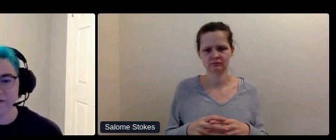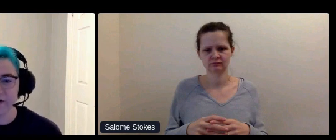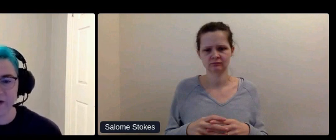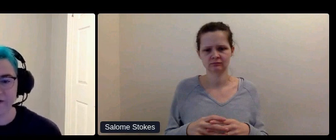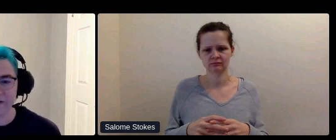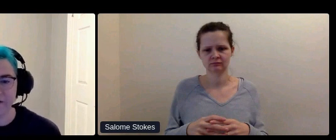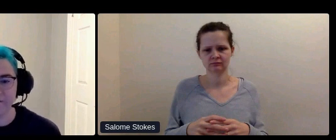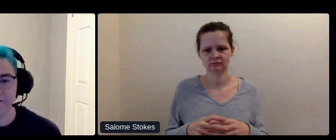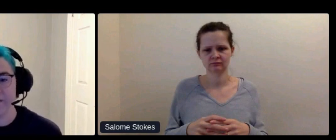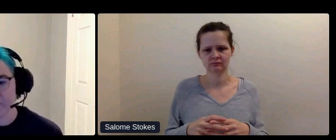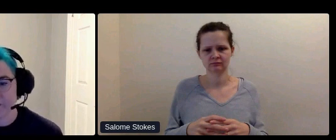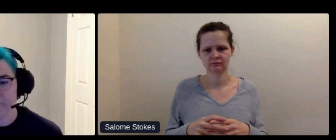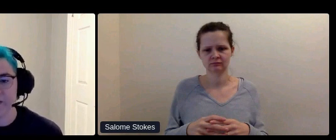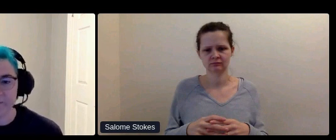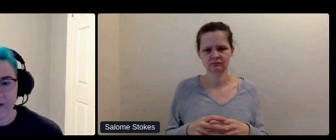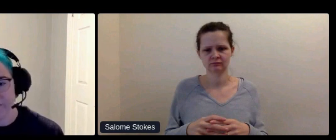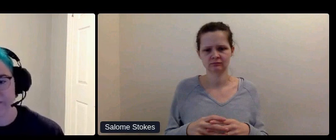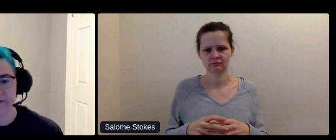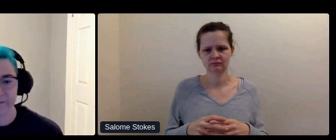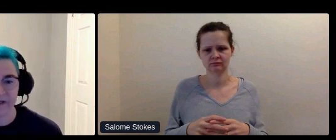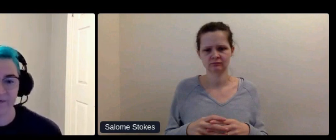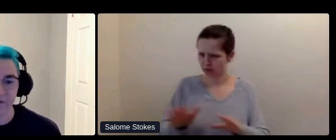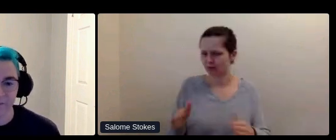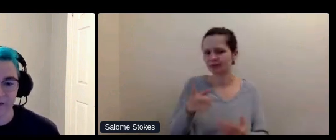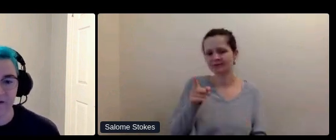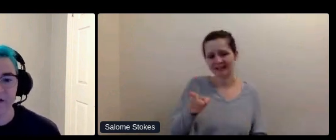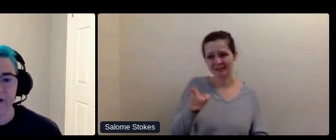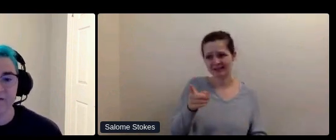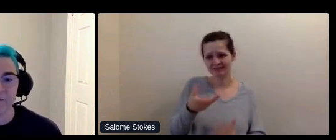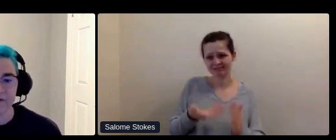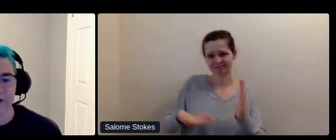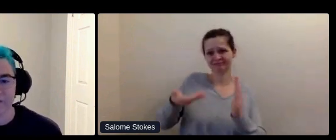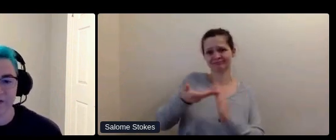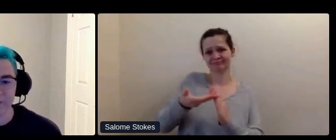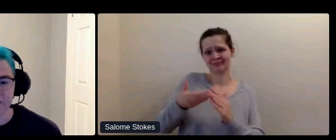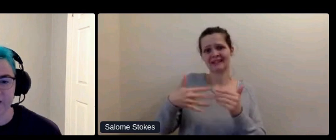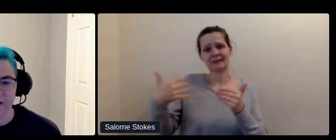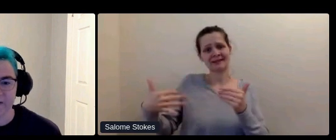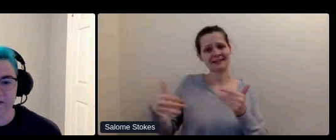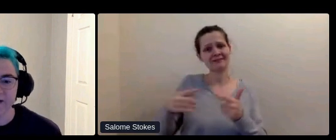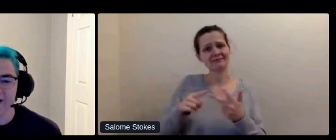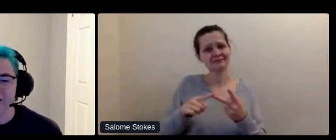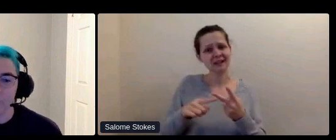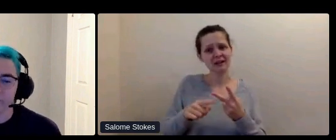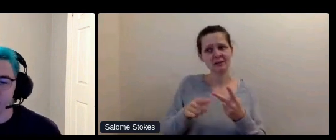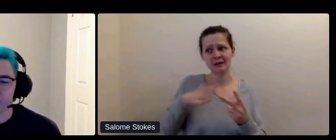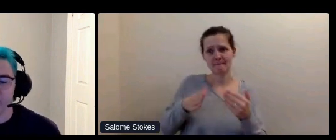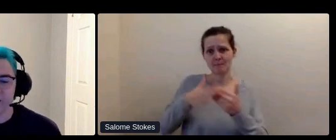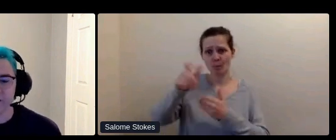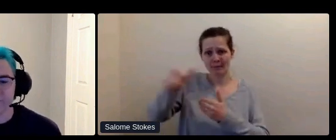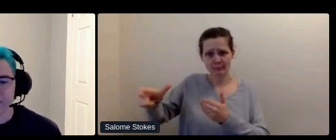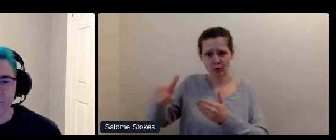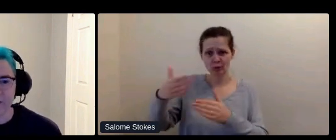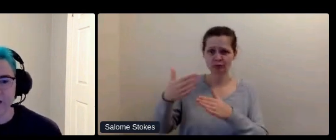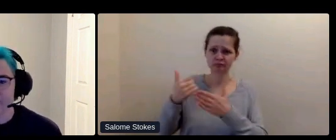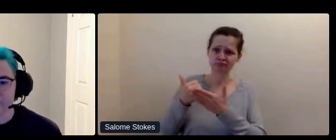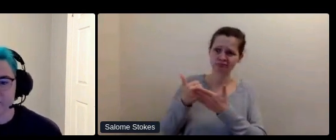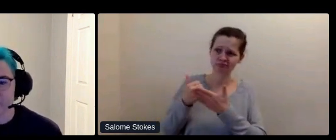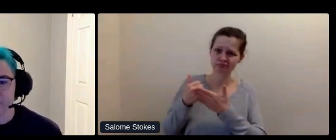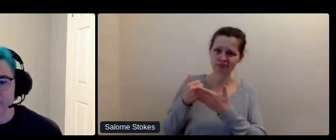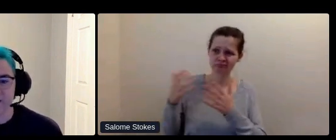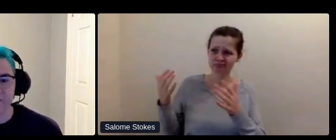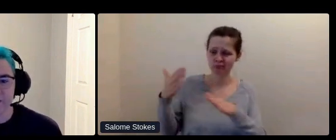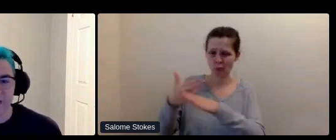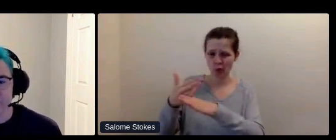leads to cost of the feature and people hours and sometimes equipment, and of course scheduling to meet deadlines. I won't spend a lot of time on the last